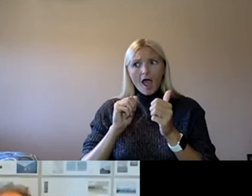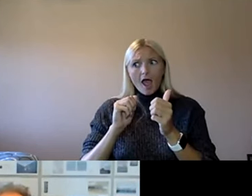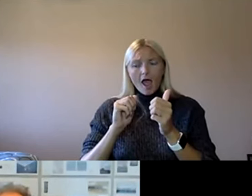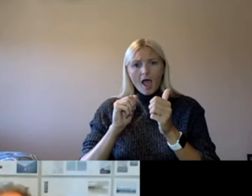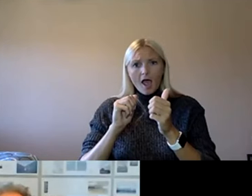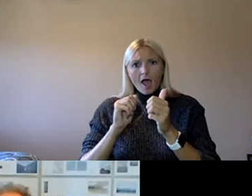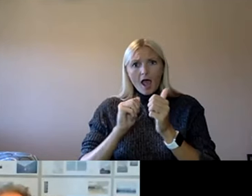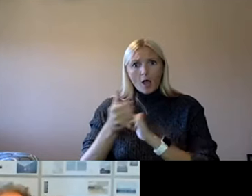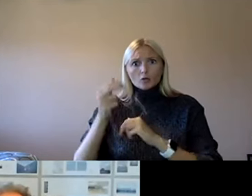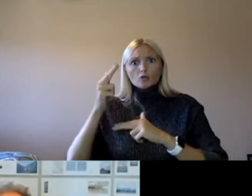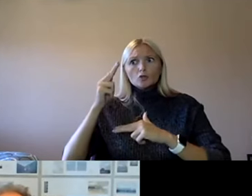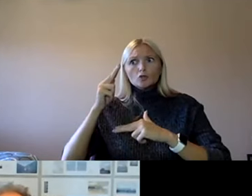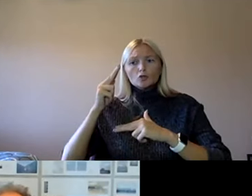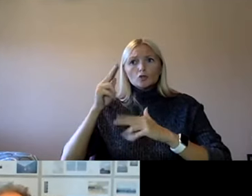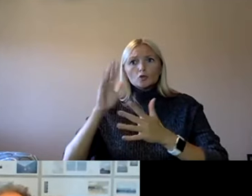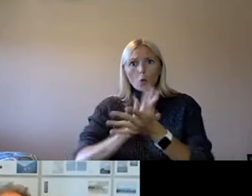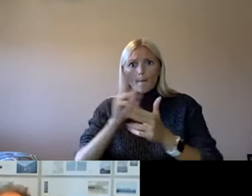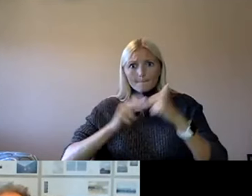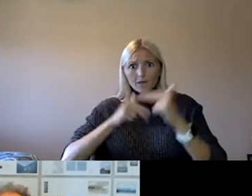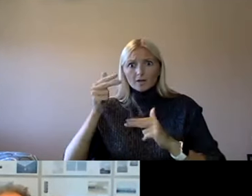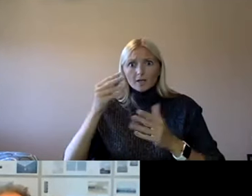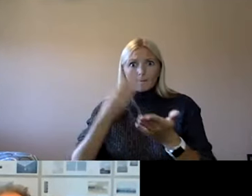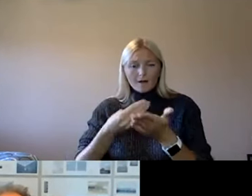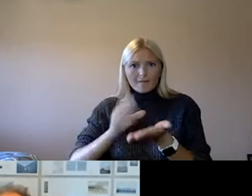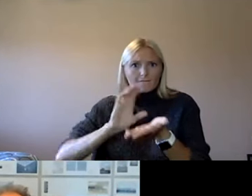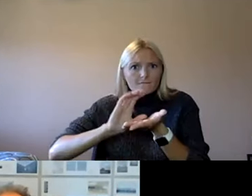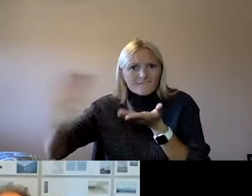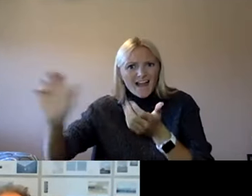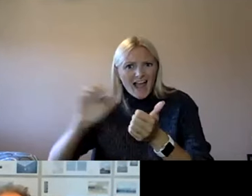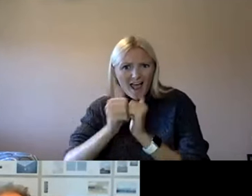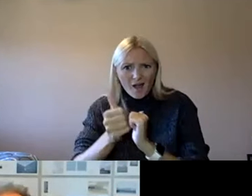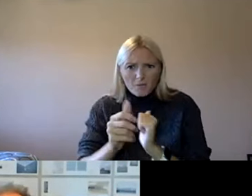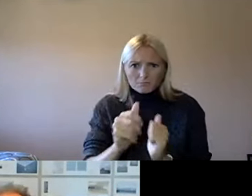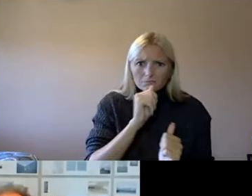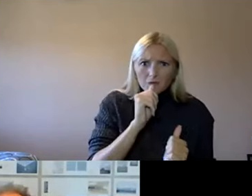public or public-private partnerships?